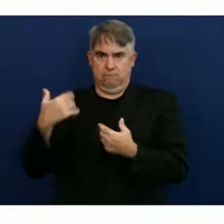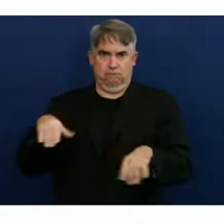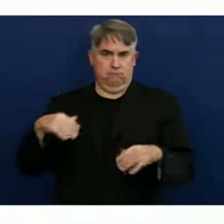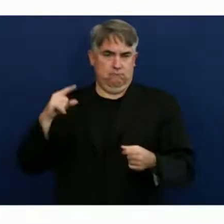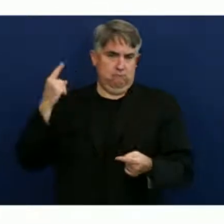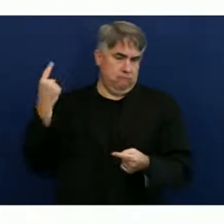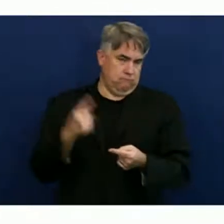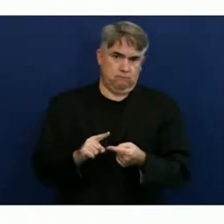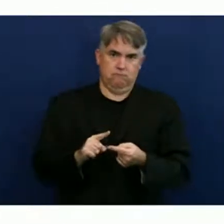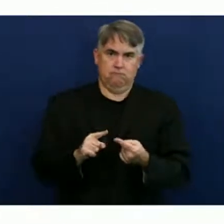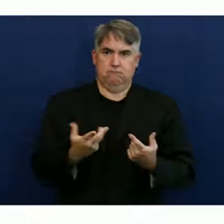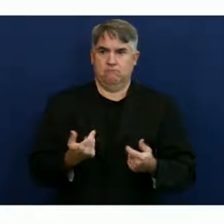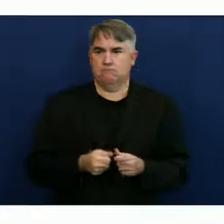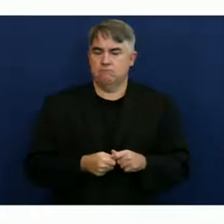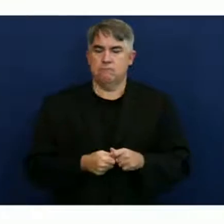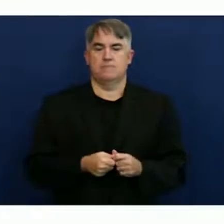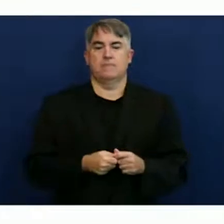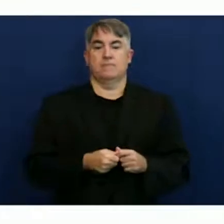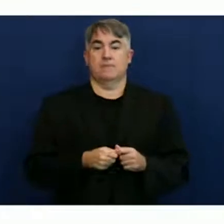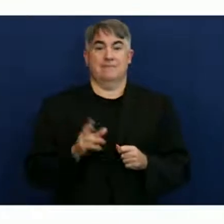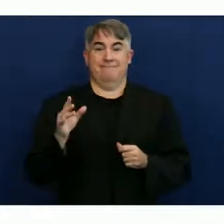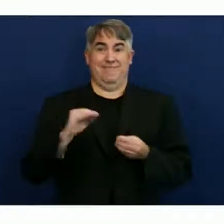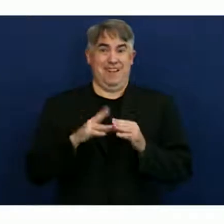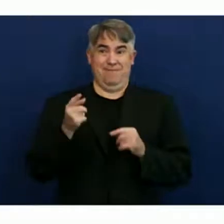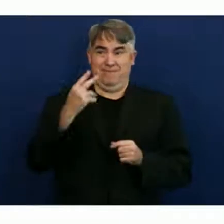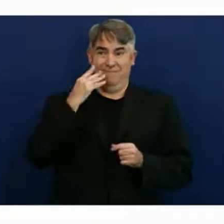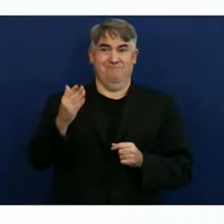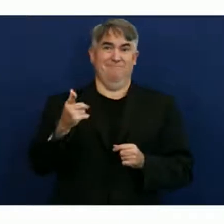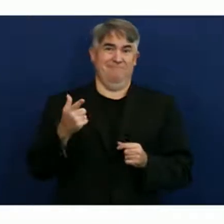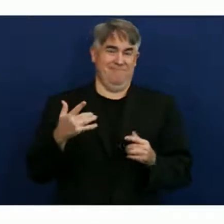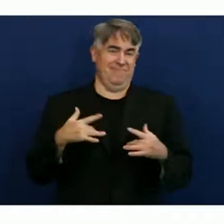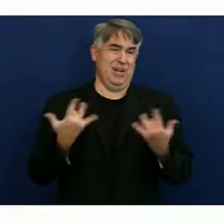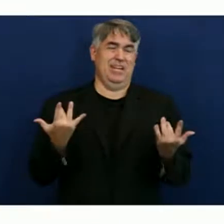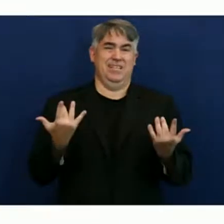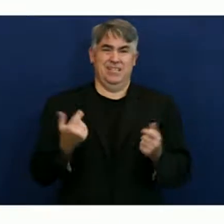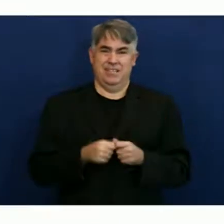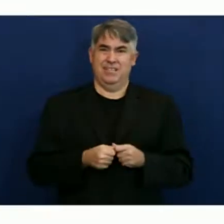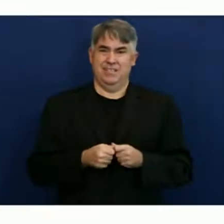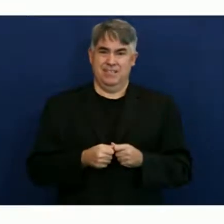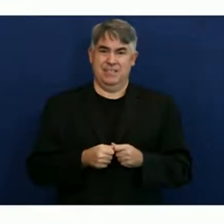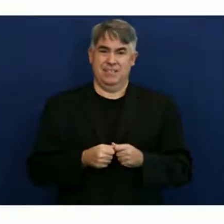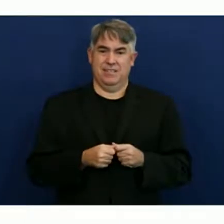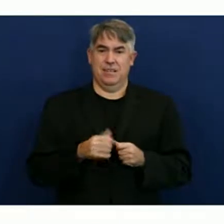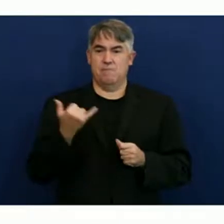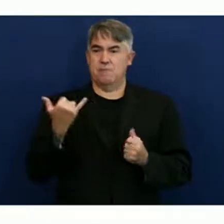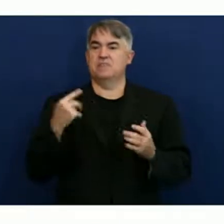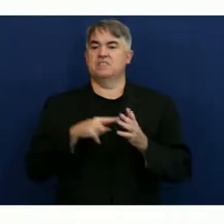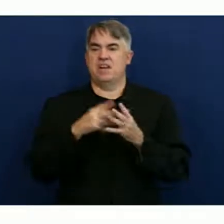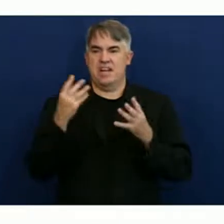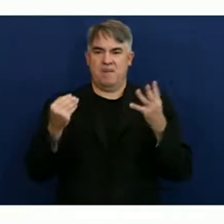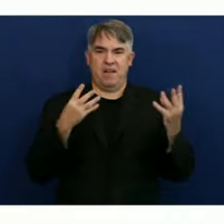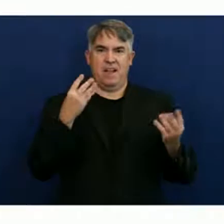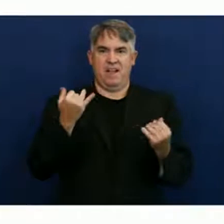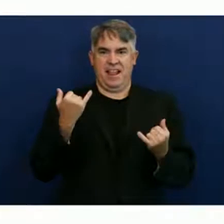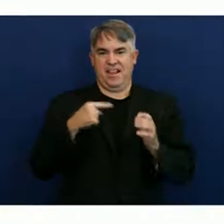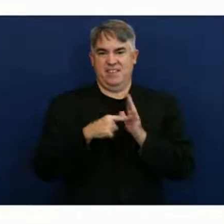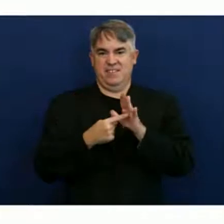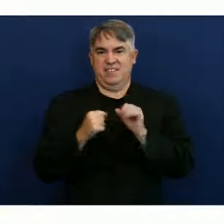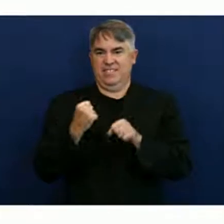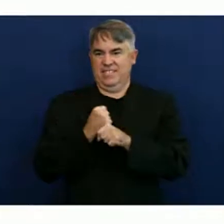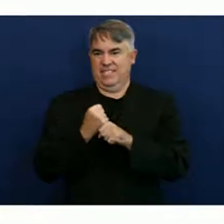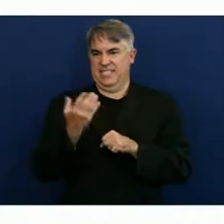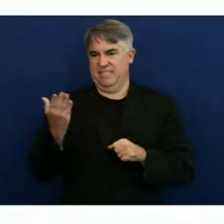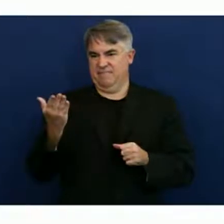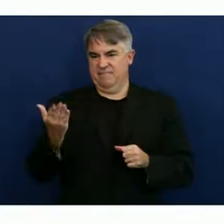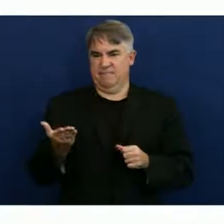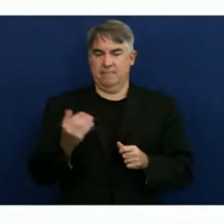are very steady and holding steady as we see the increase in people doing more things. Next slide. And here again, it's just our chart. Again,